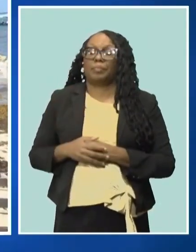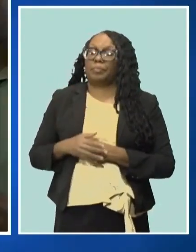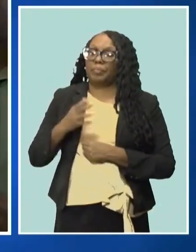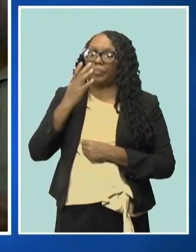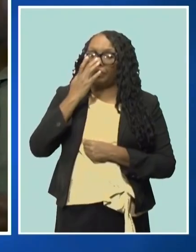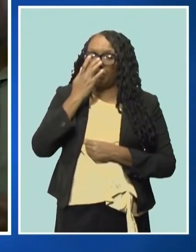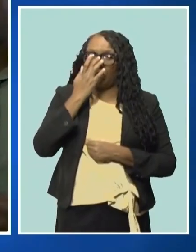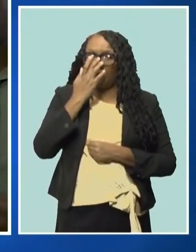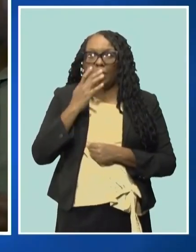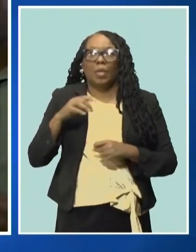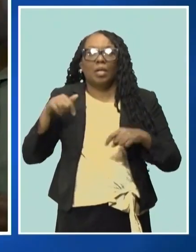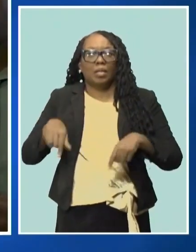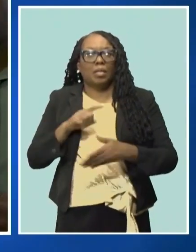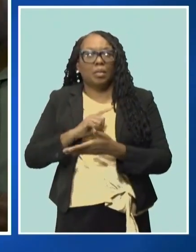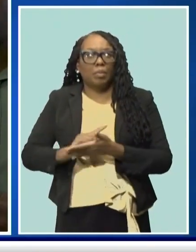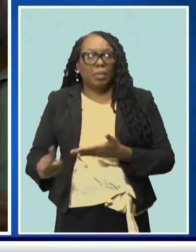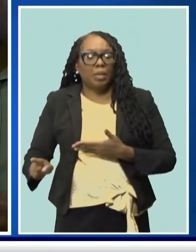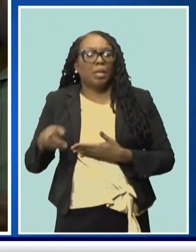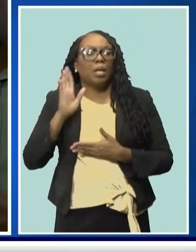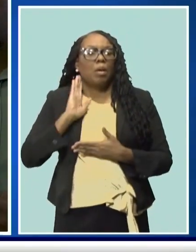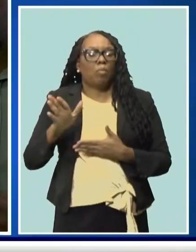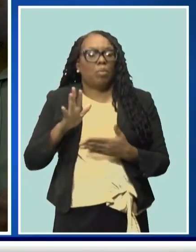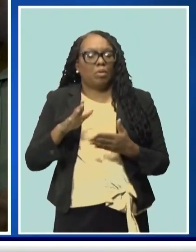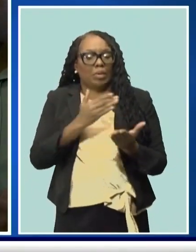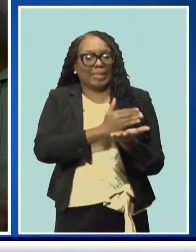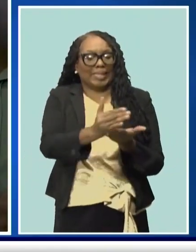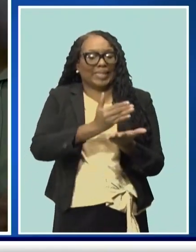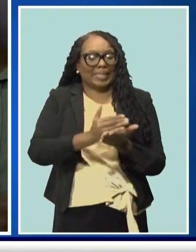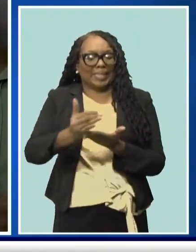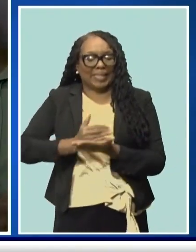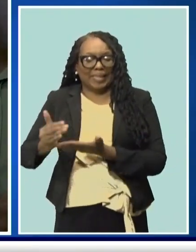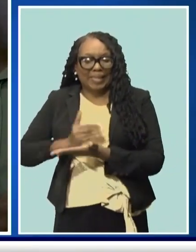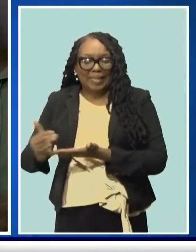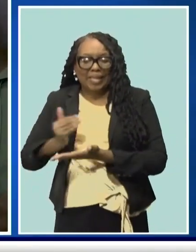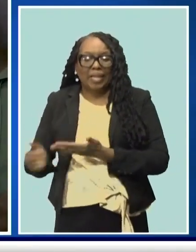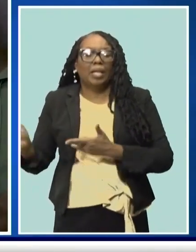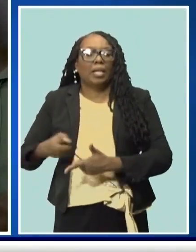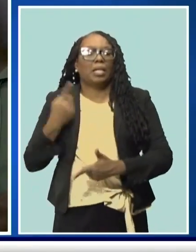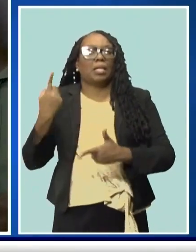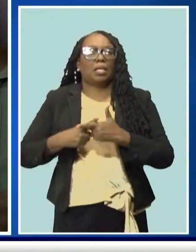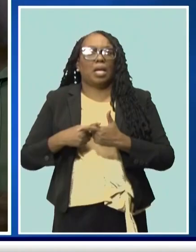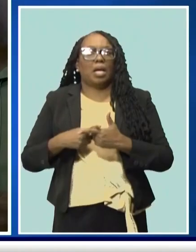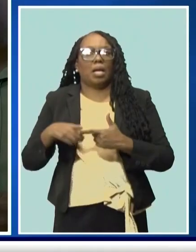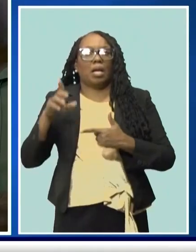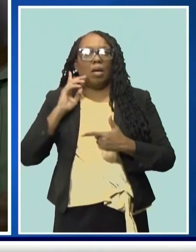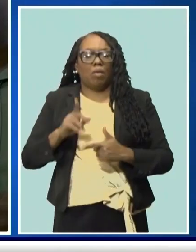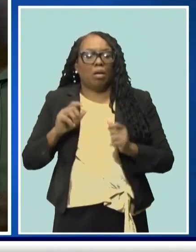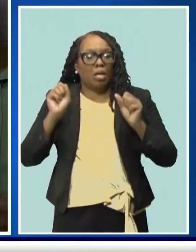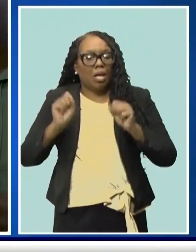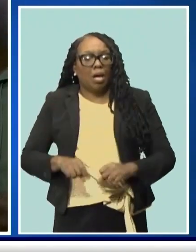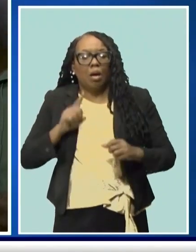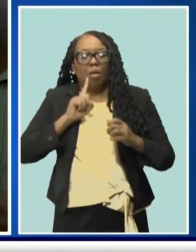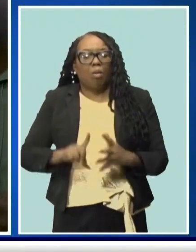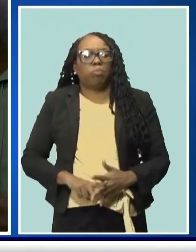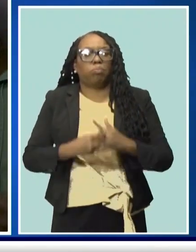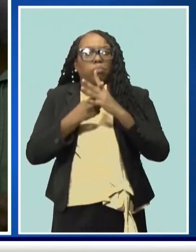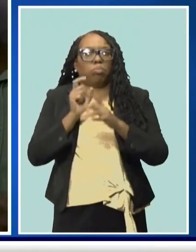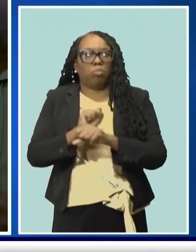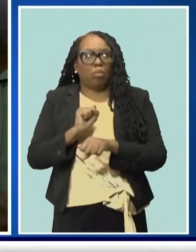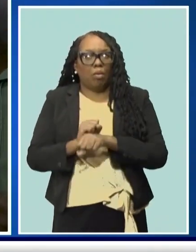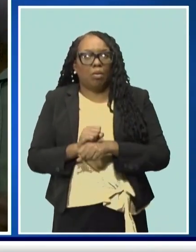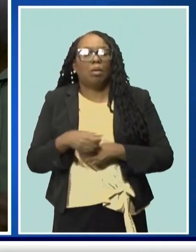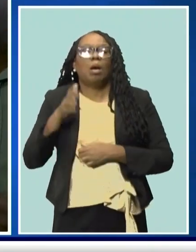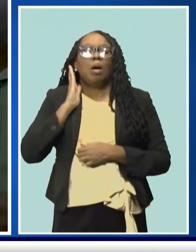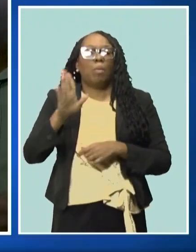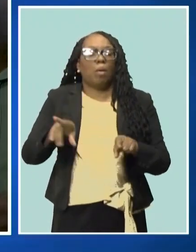be fully functional in a week. And the other thing is that there's going to be a slipway in the estimates for Bridgetown to